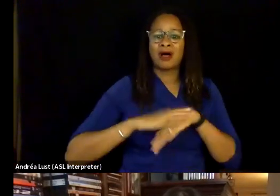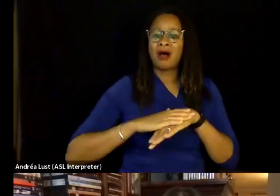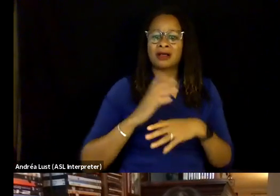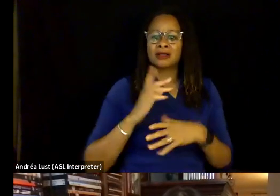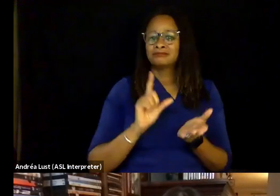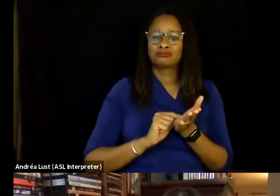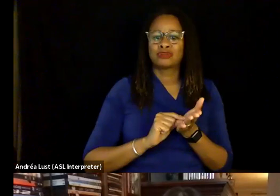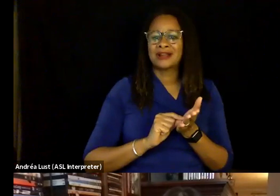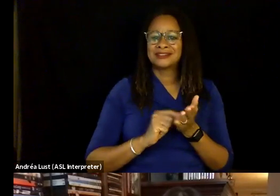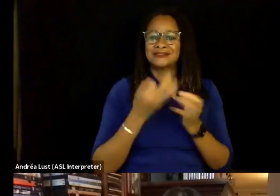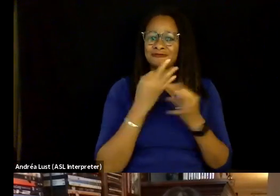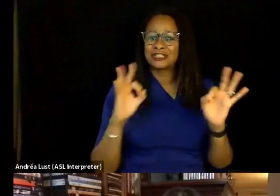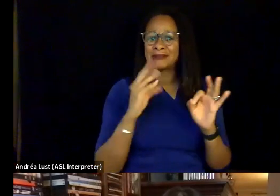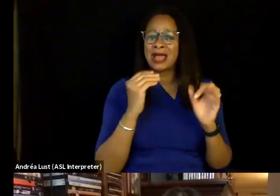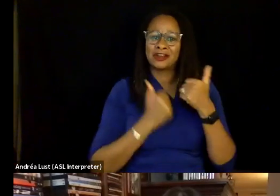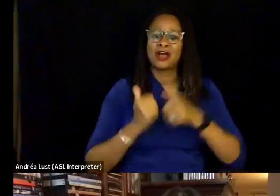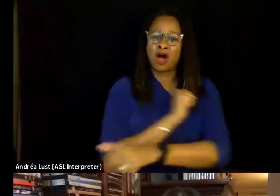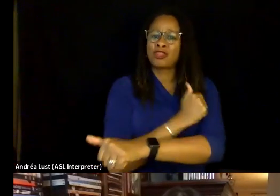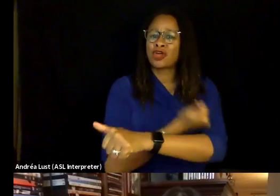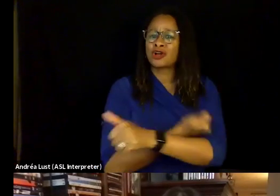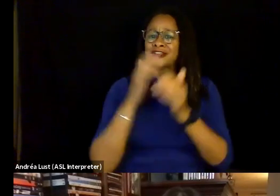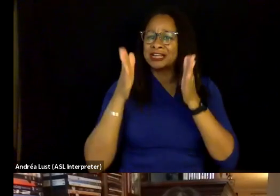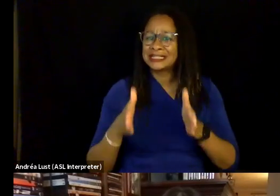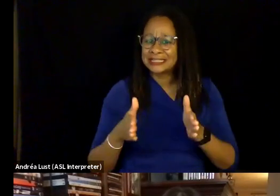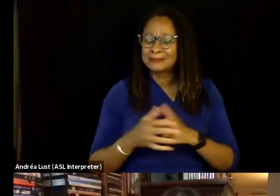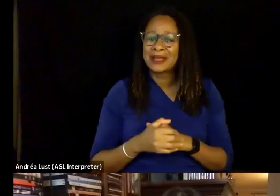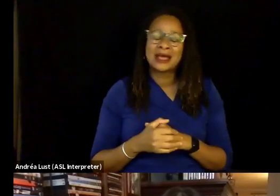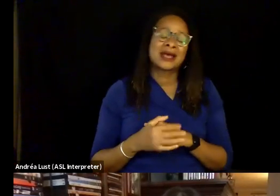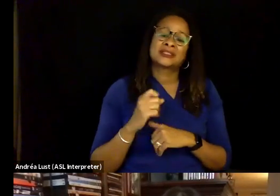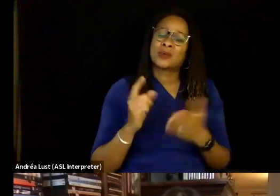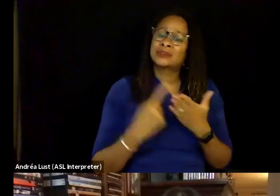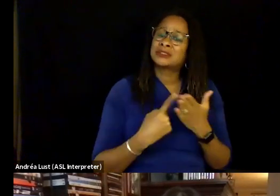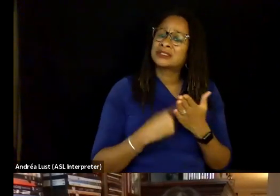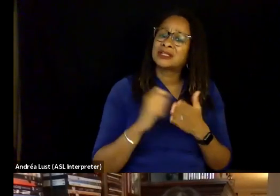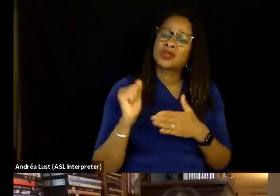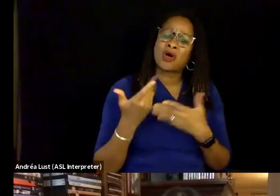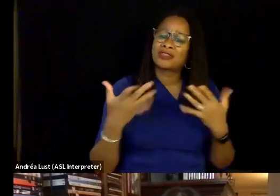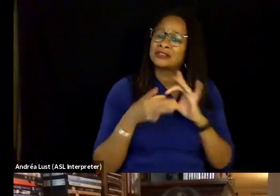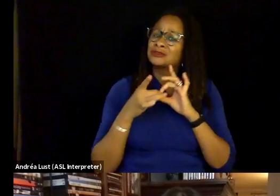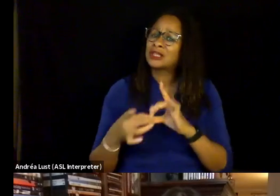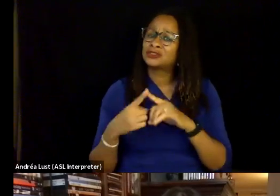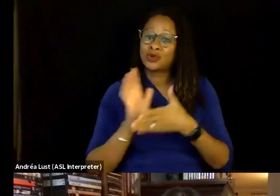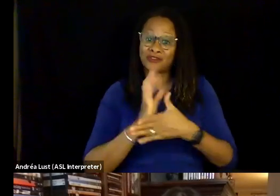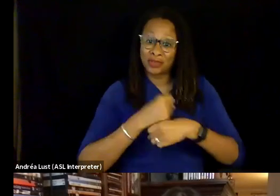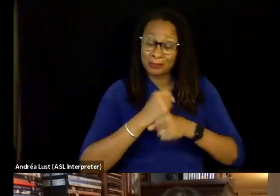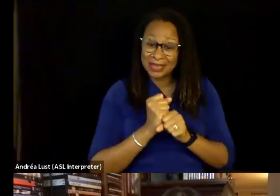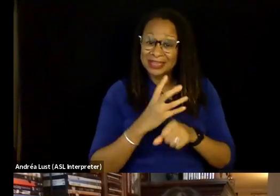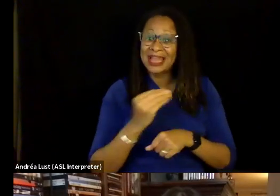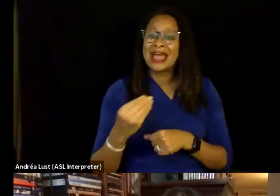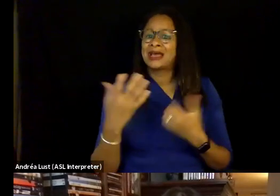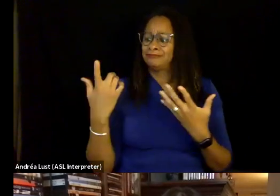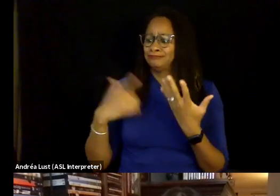and authoritarianism. And so we're going to discuss all kinds of things related to not only filmmaking, but journalism and the state of